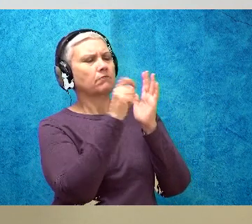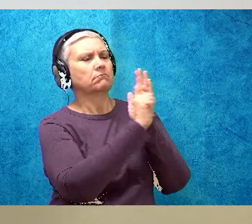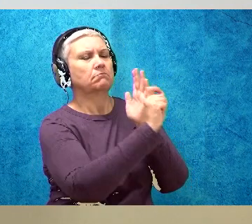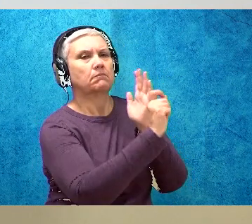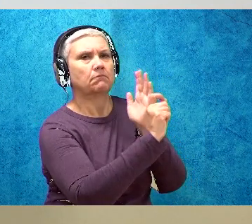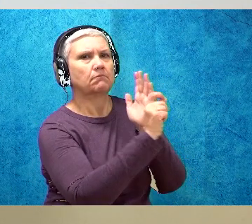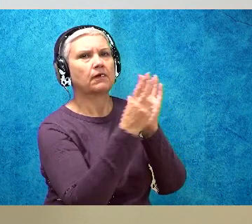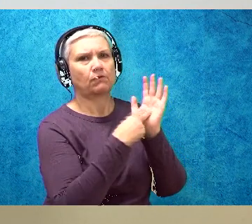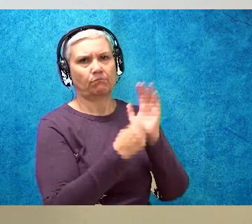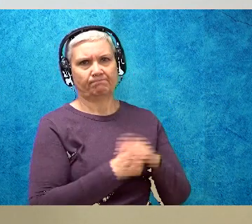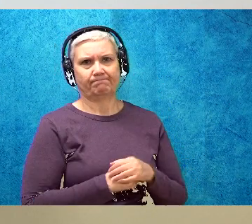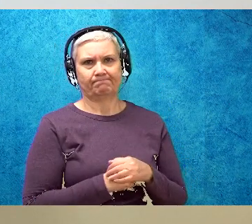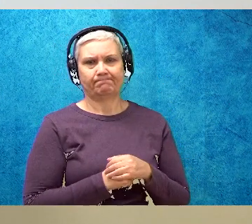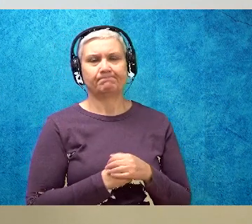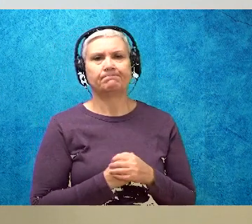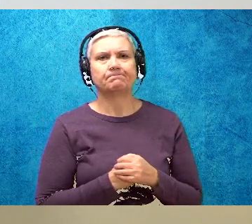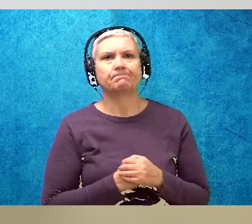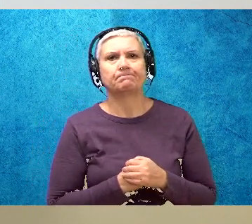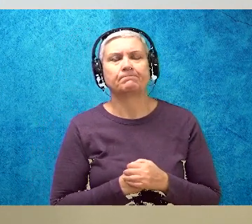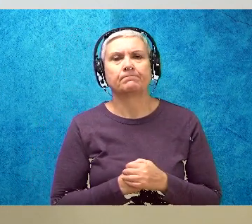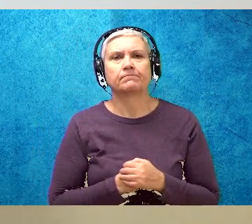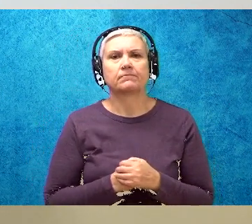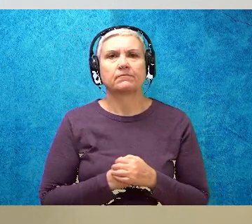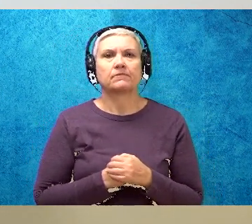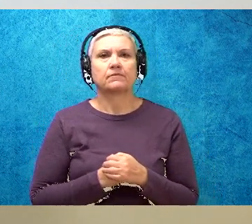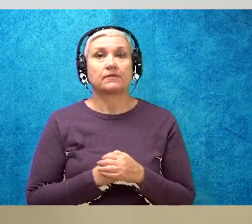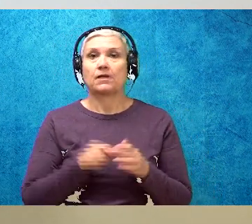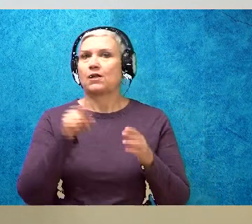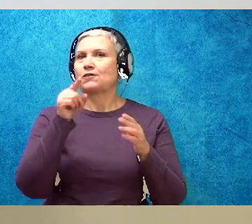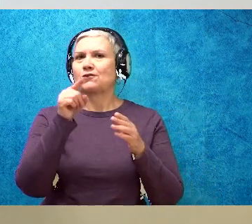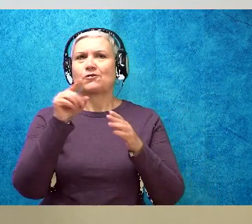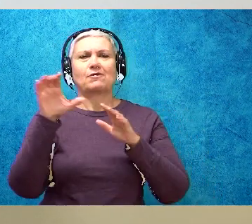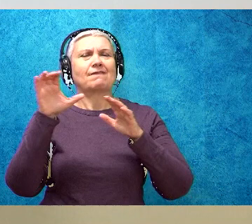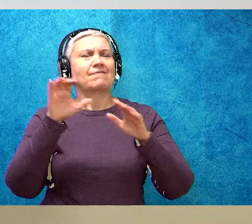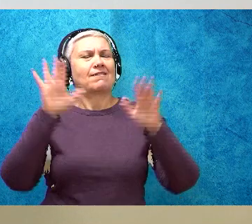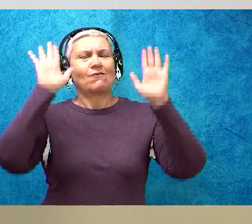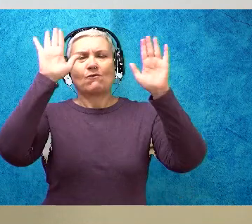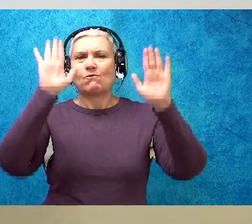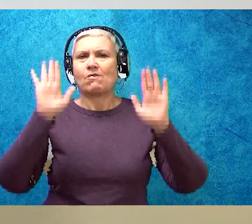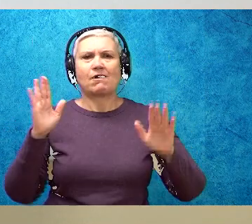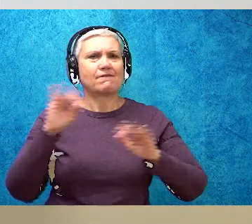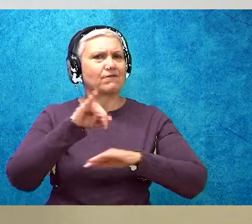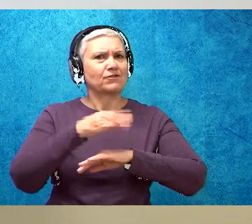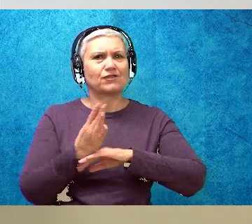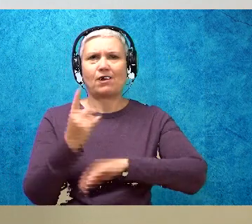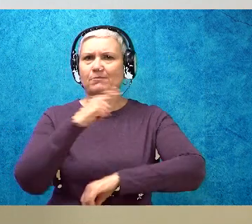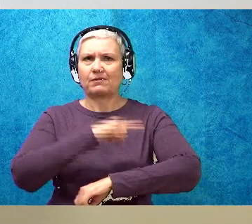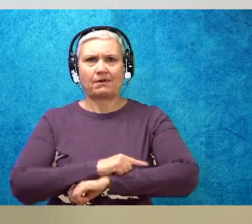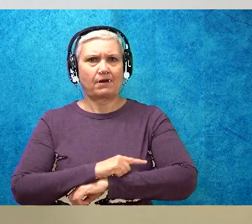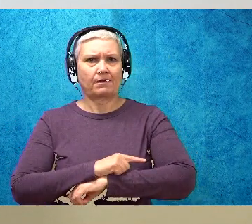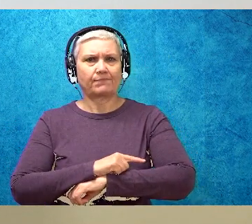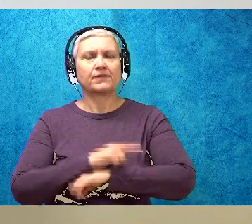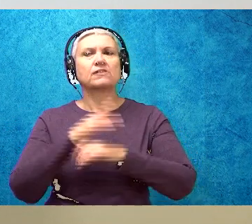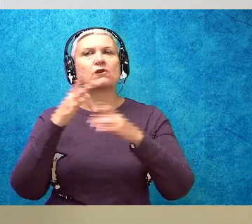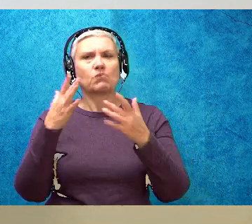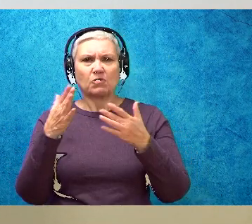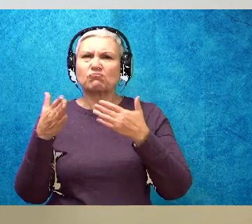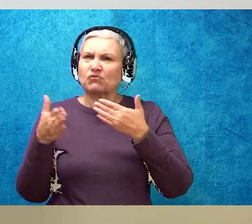you. Now, you guys have done a great job today. So we are going to try to wrap it